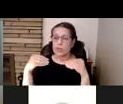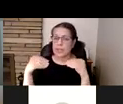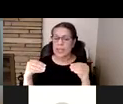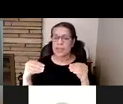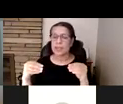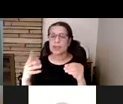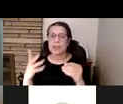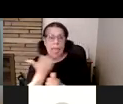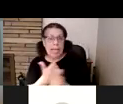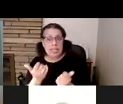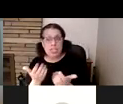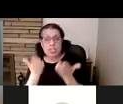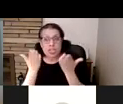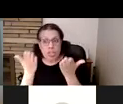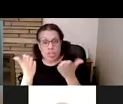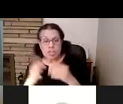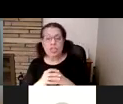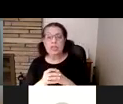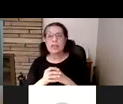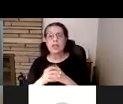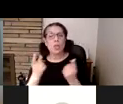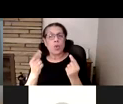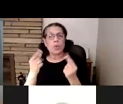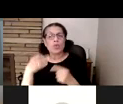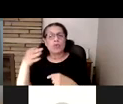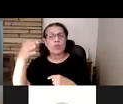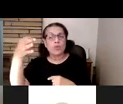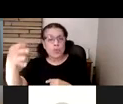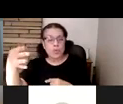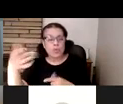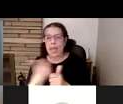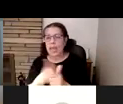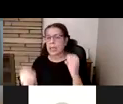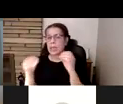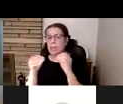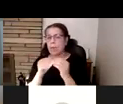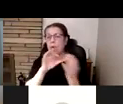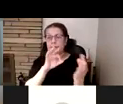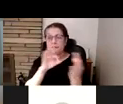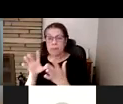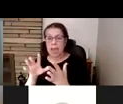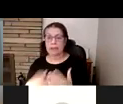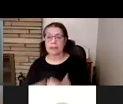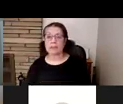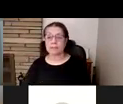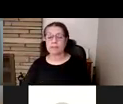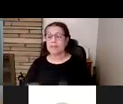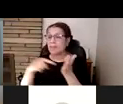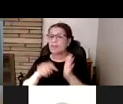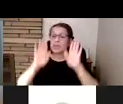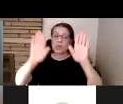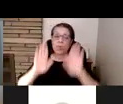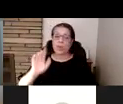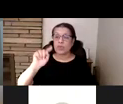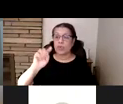suggestions on how we should evaluate our plan ongoing, and give any additional feedback on the proposed locations. So this is a great tool for you to